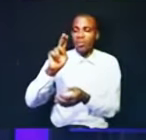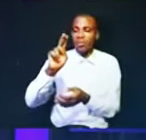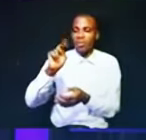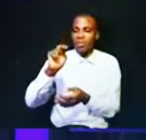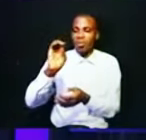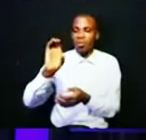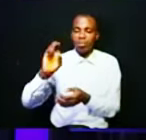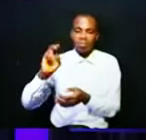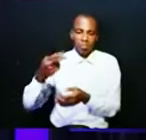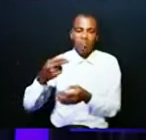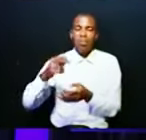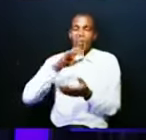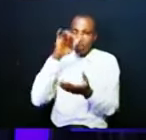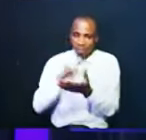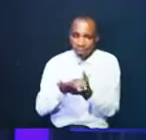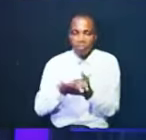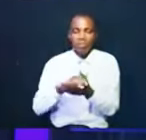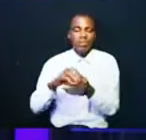Oware.